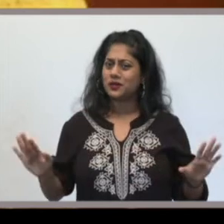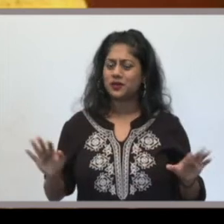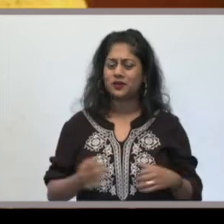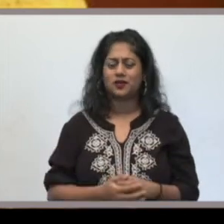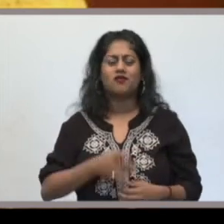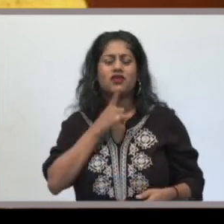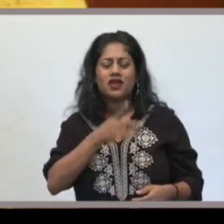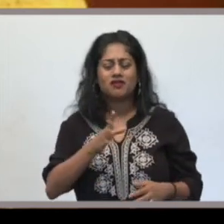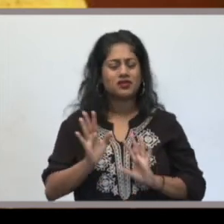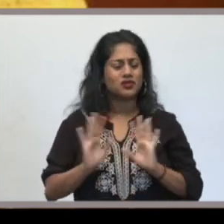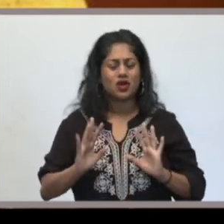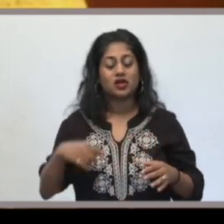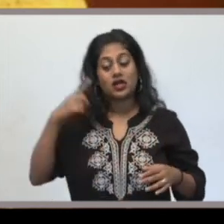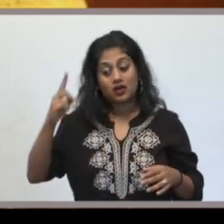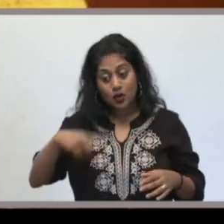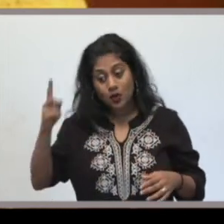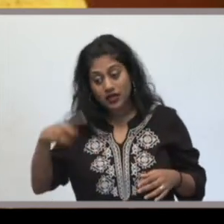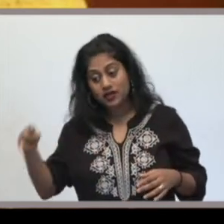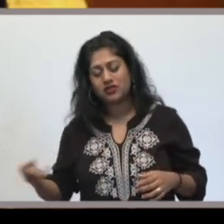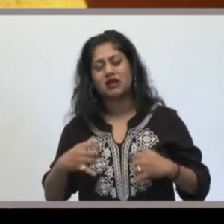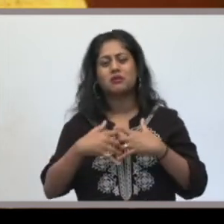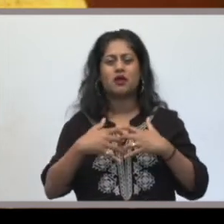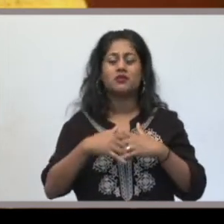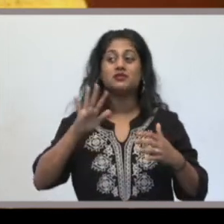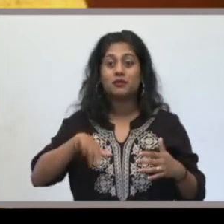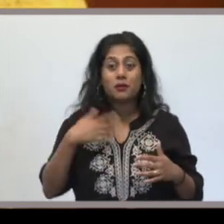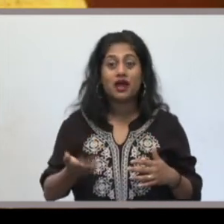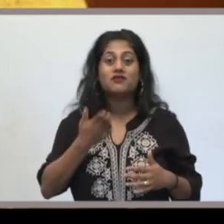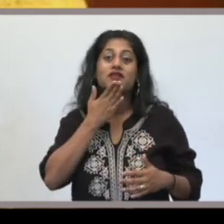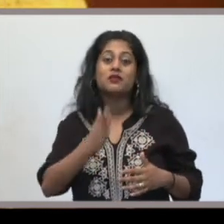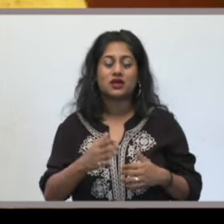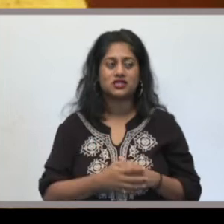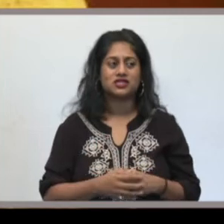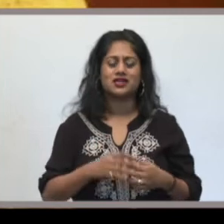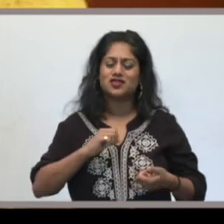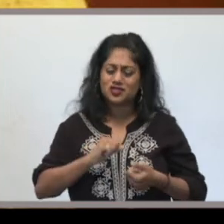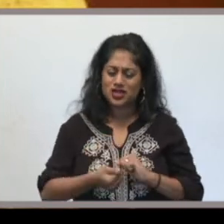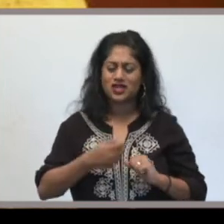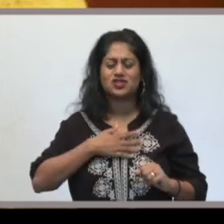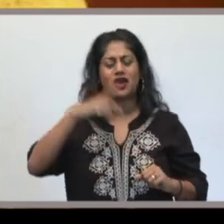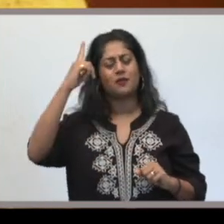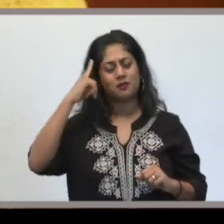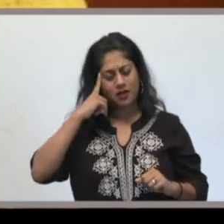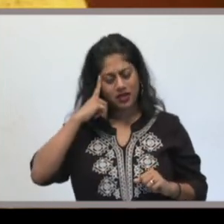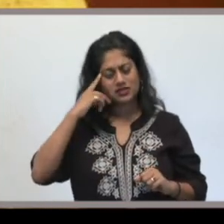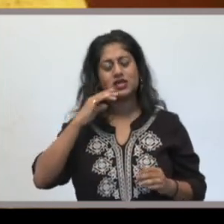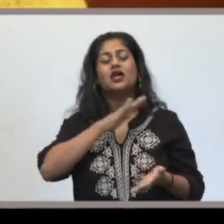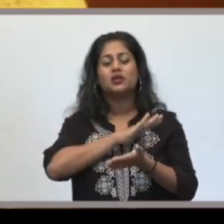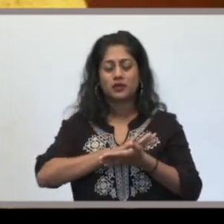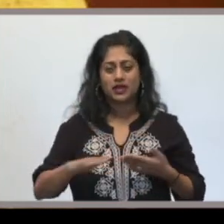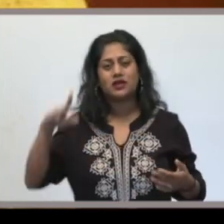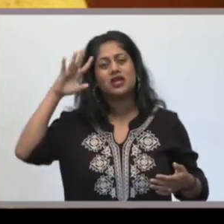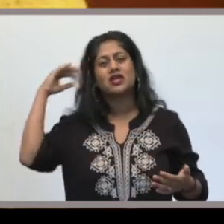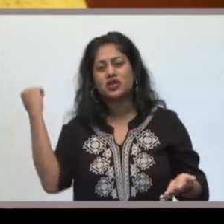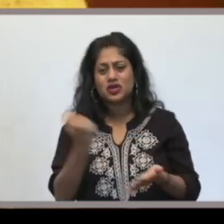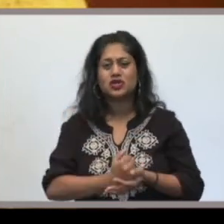thinking about it over and over. God says, don't dwell on the past. That's what we just read. Don't let it consume